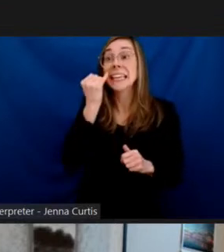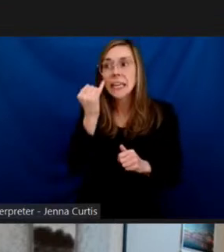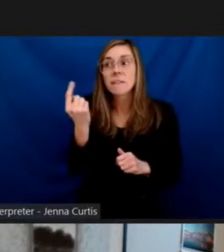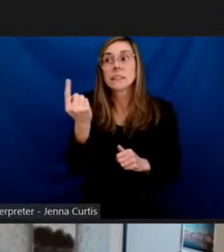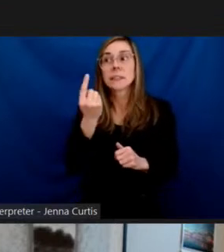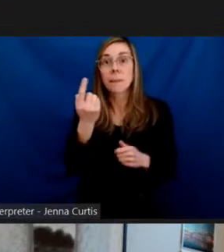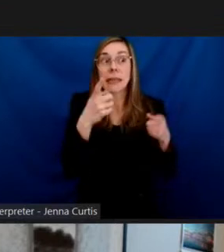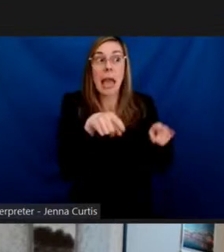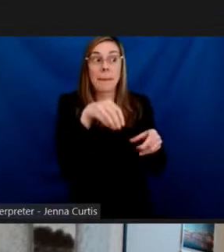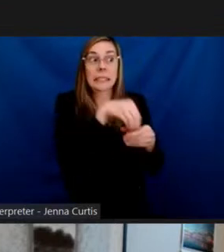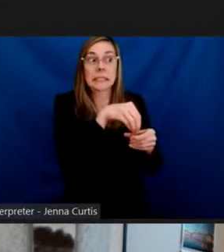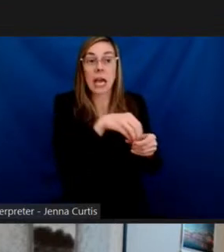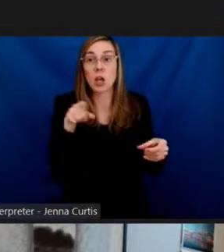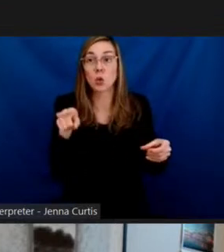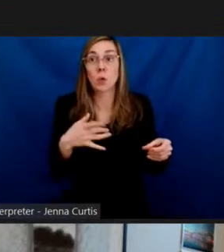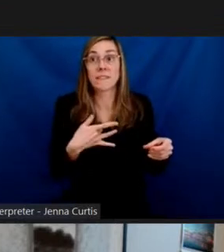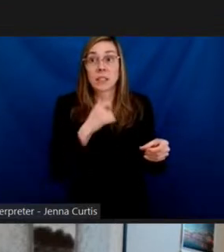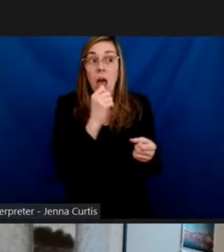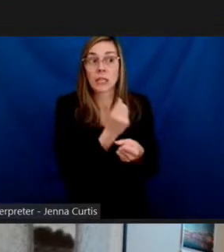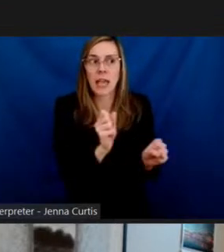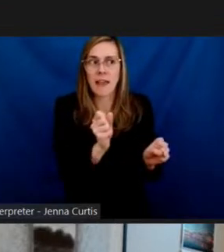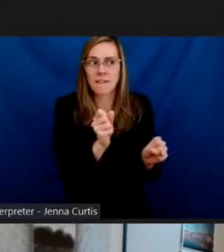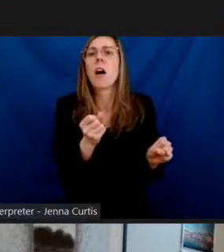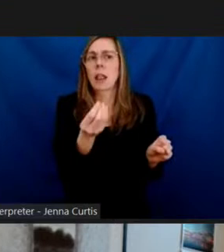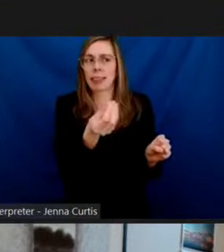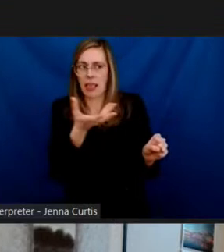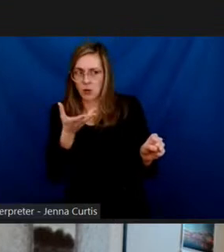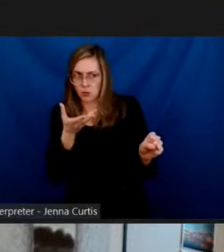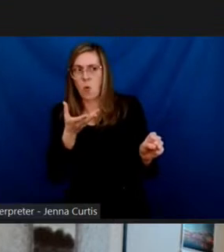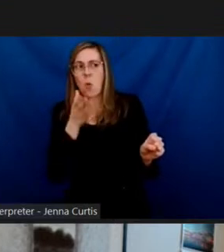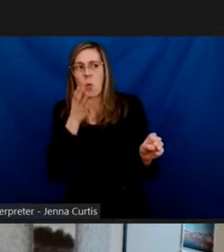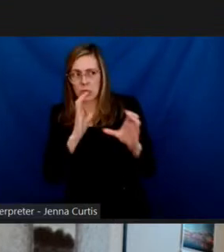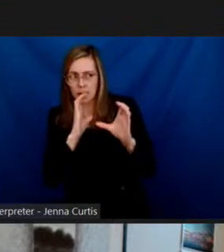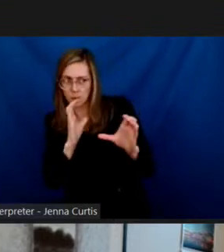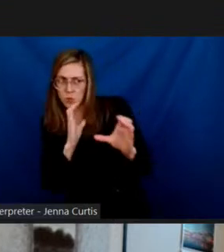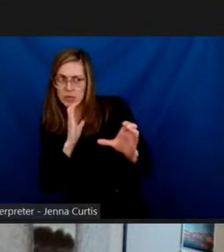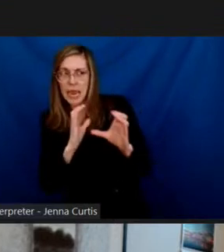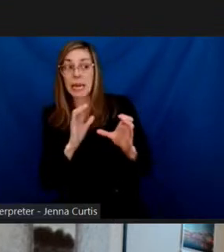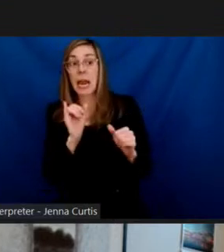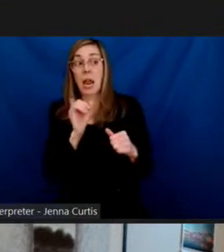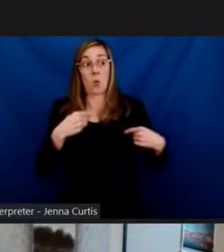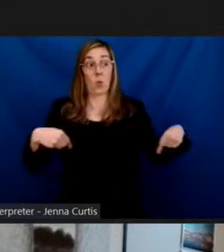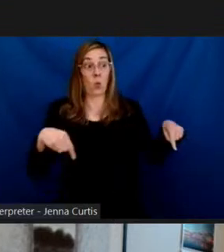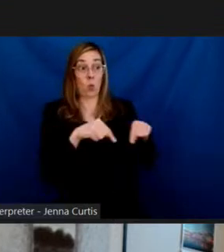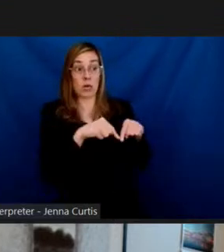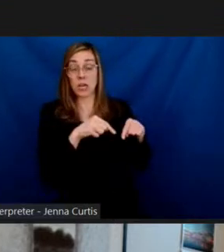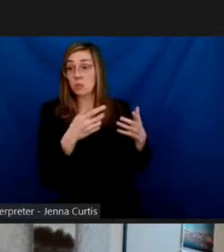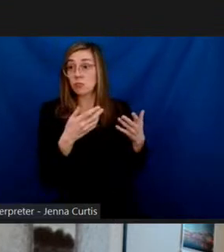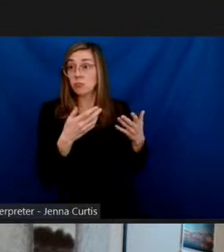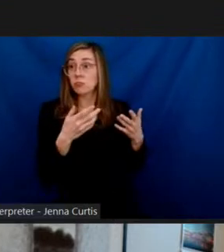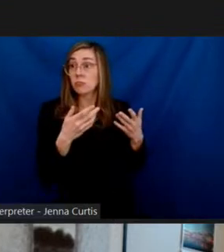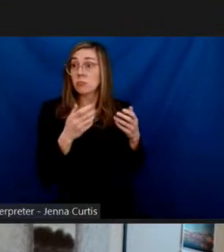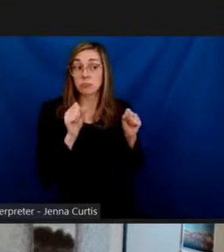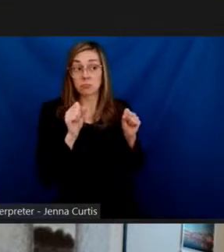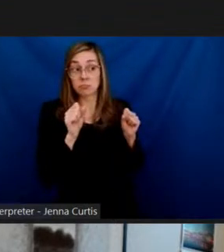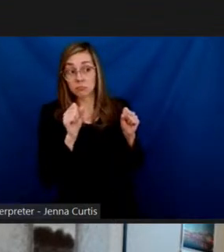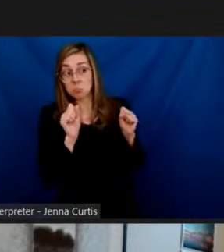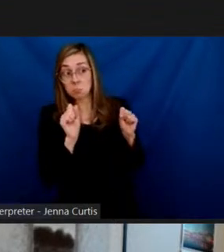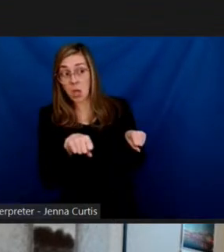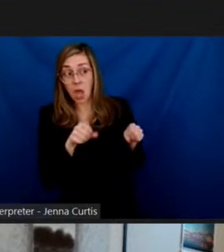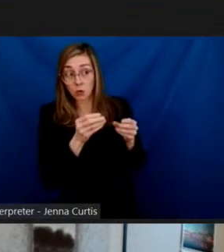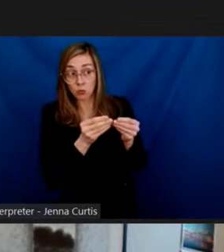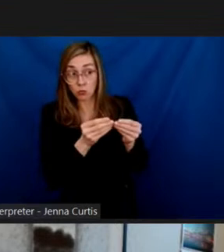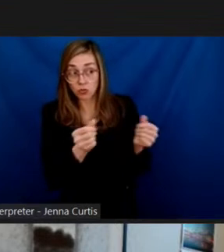unsafe, let's communicate through it. Let's identify the issue. And if we can resolve it, to come to the agreement that